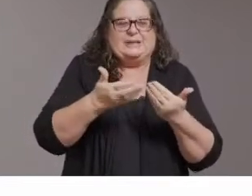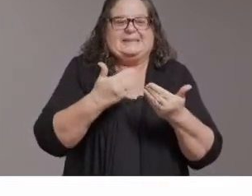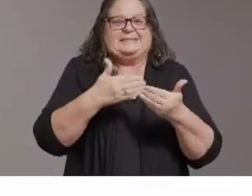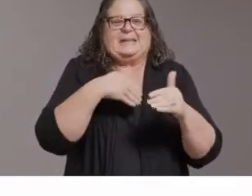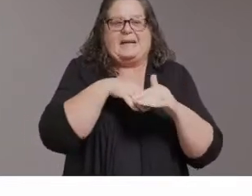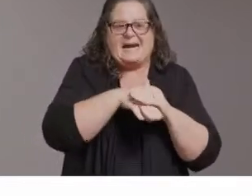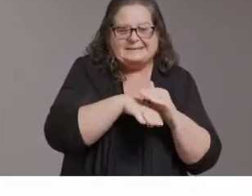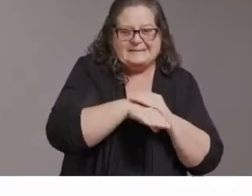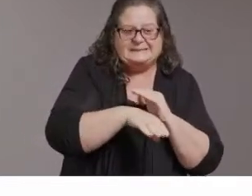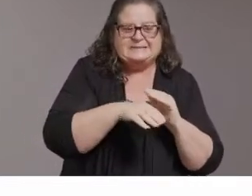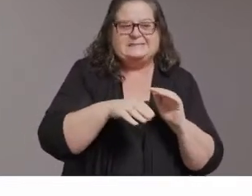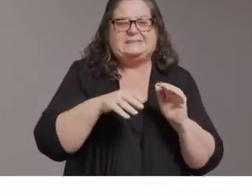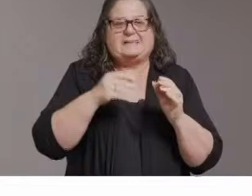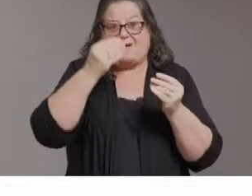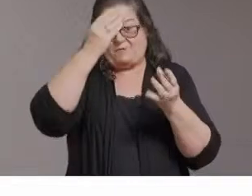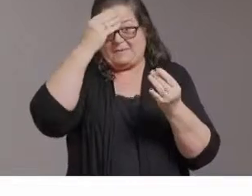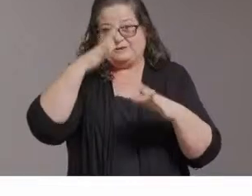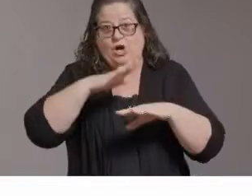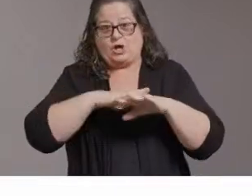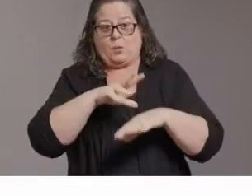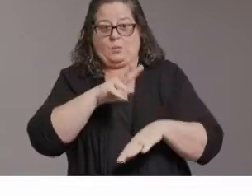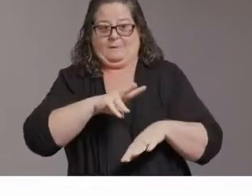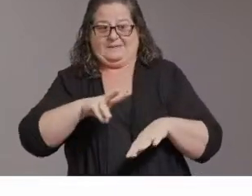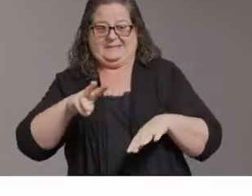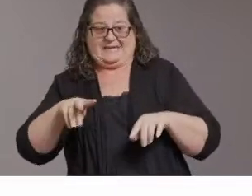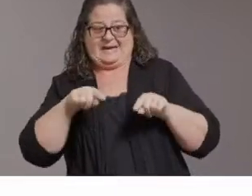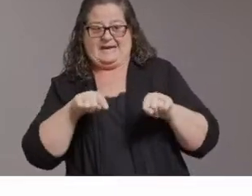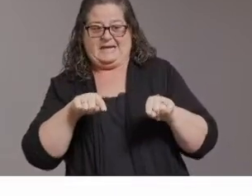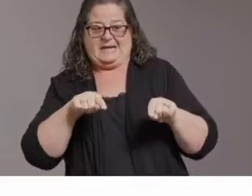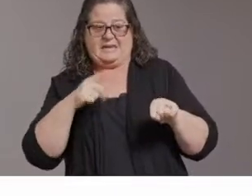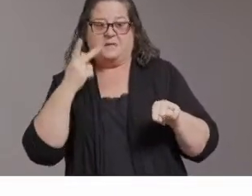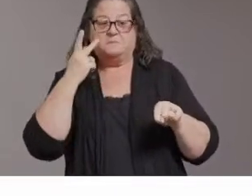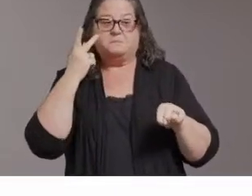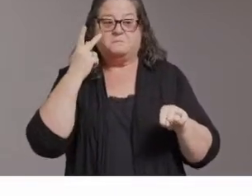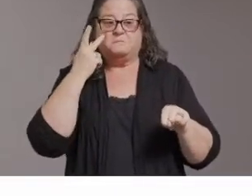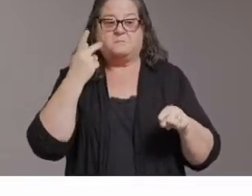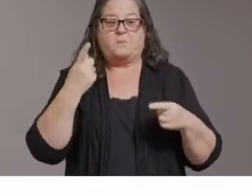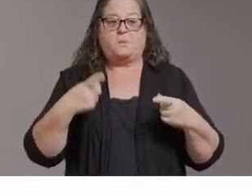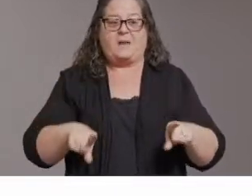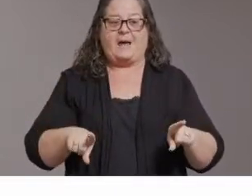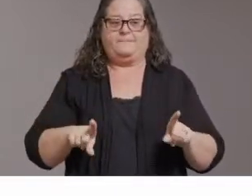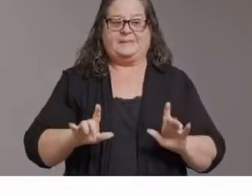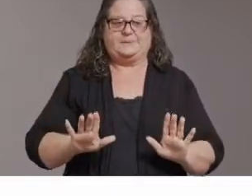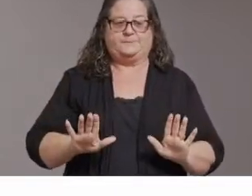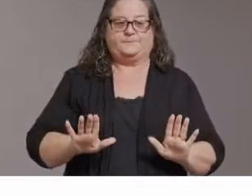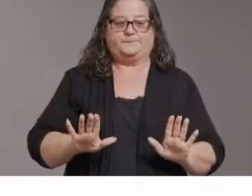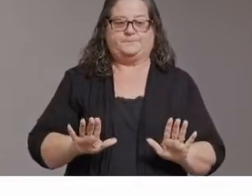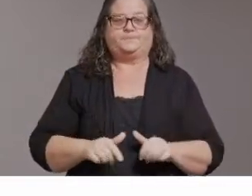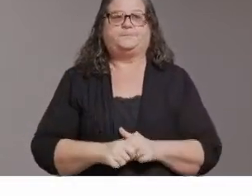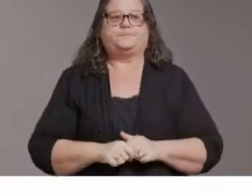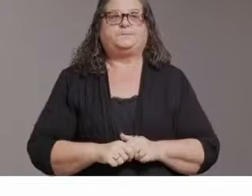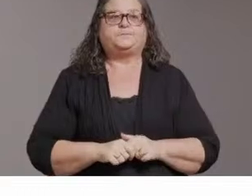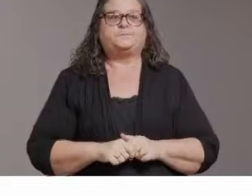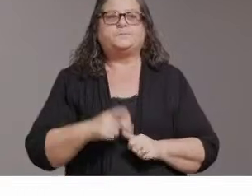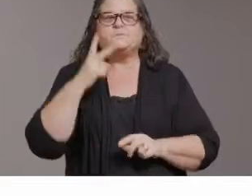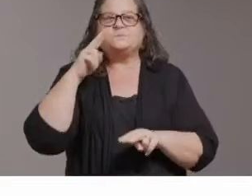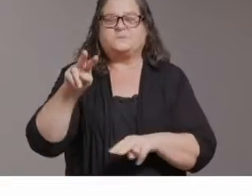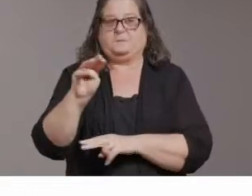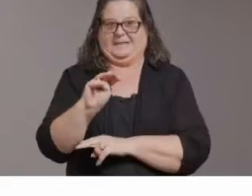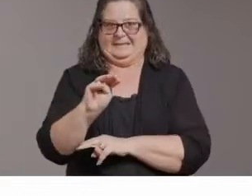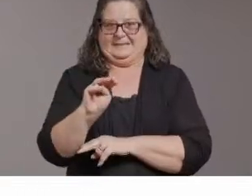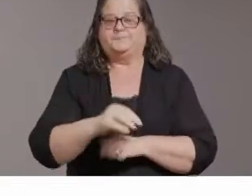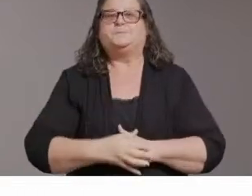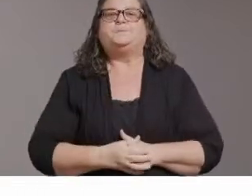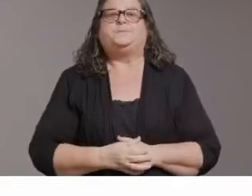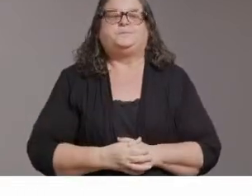our website. So be looking forward to that on Monday. We also will be